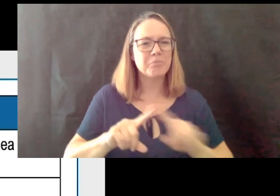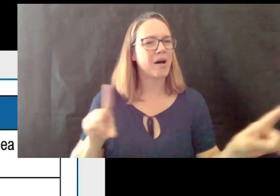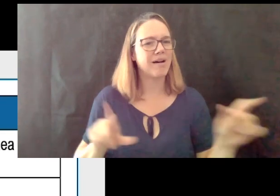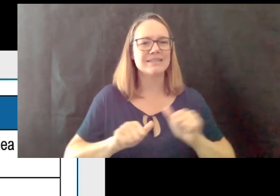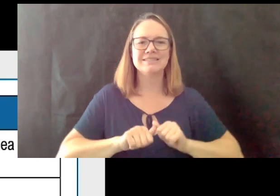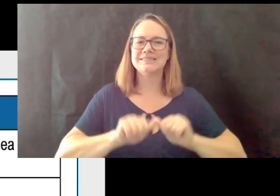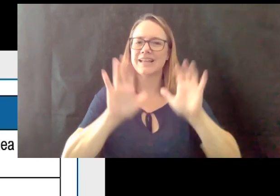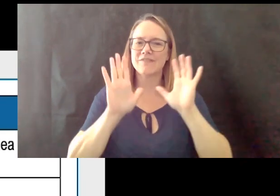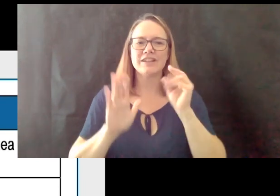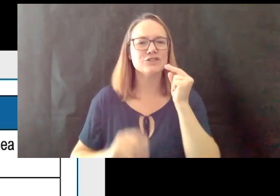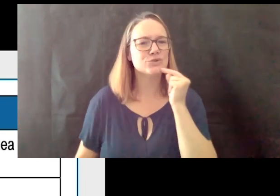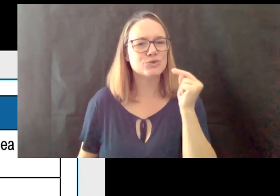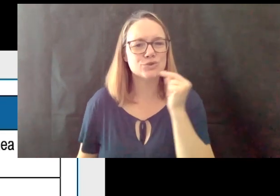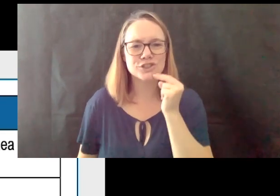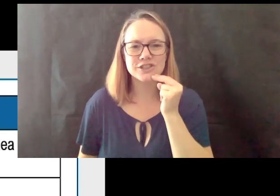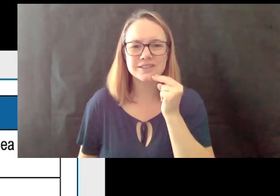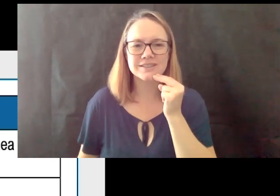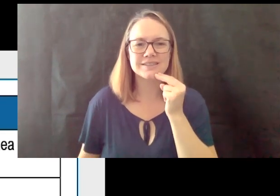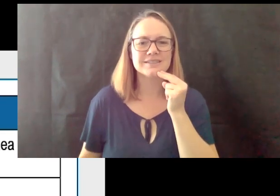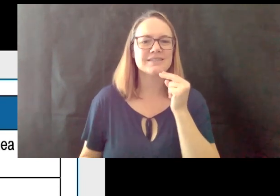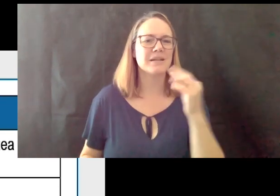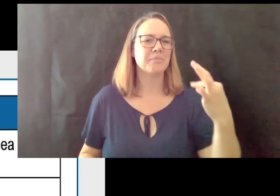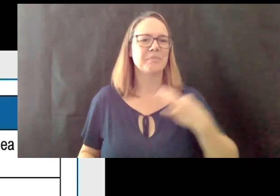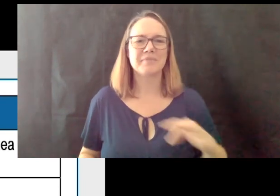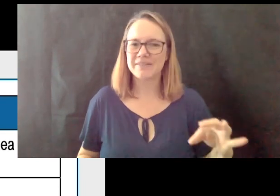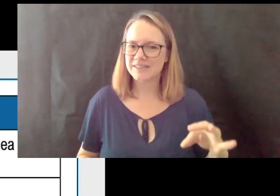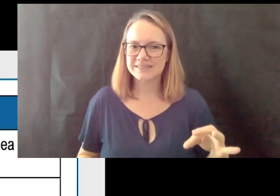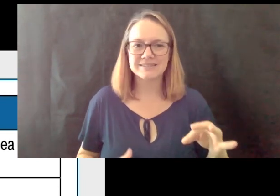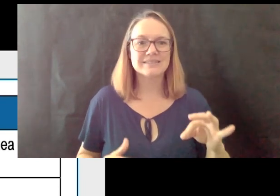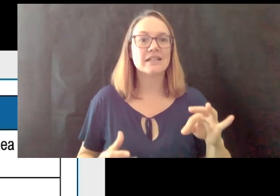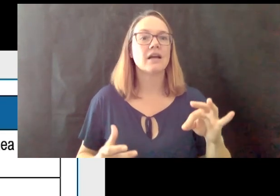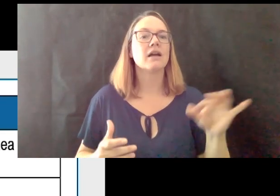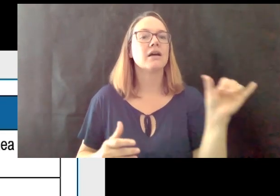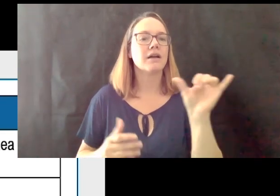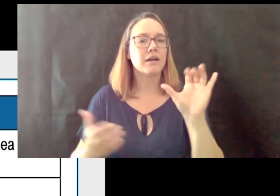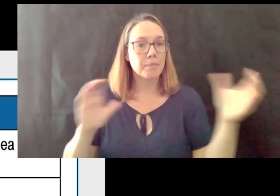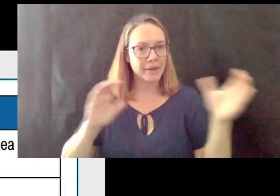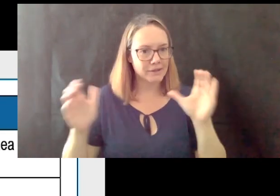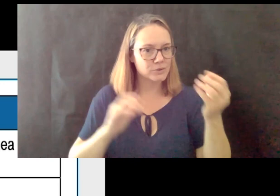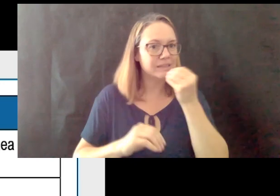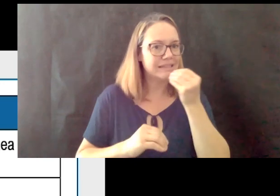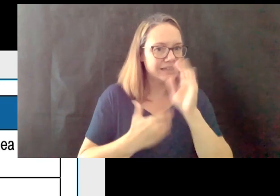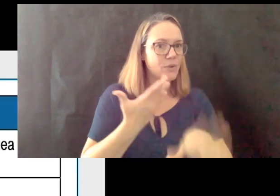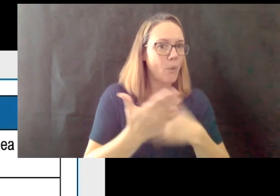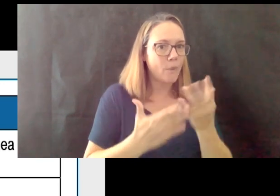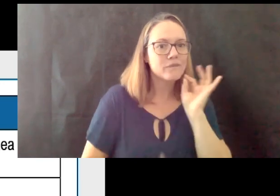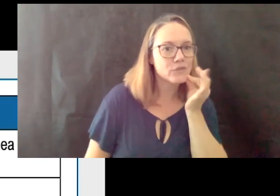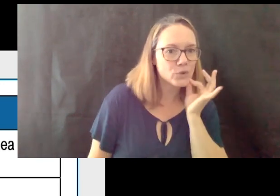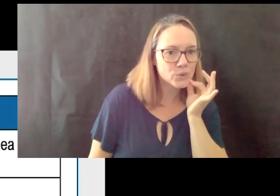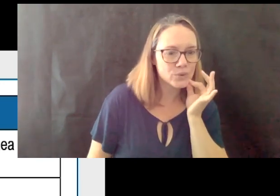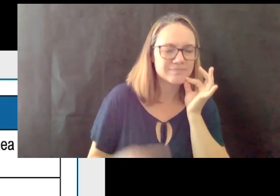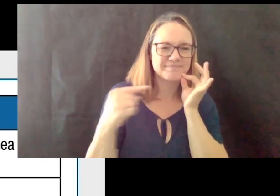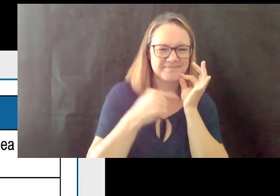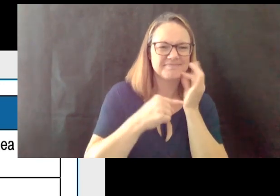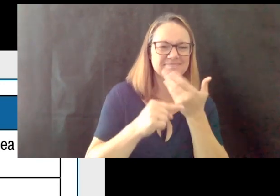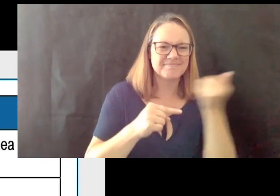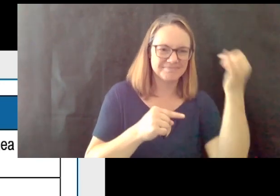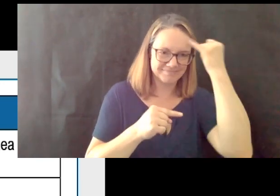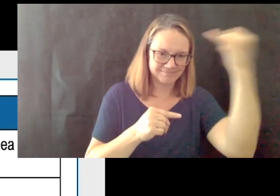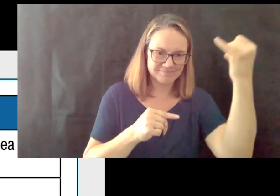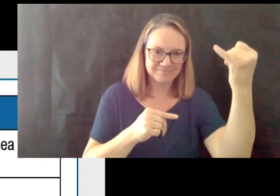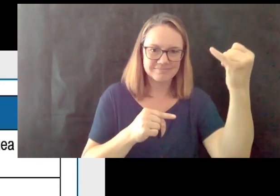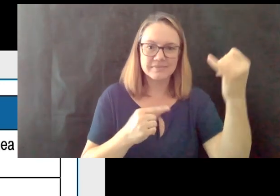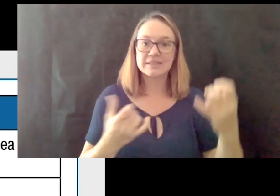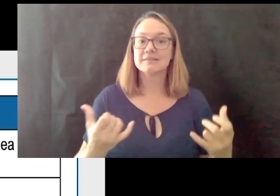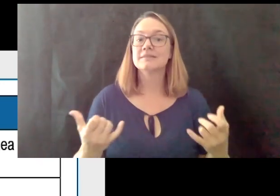sacrifice nutrition, vitamins, and nutrients when compared to just eating the equivalent whole fruit. So now that you have